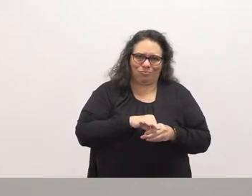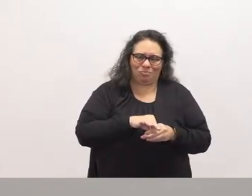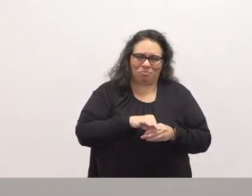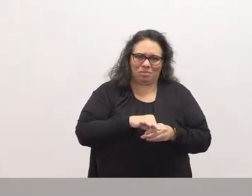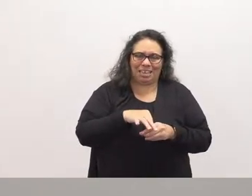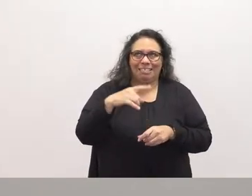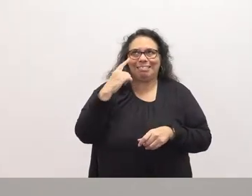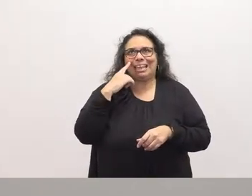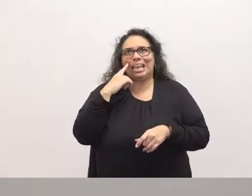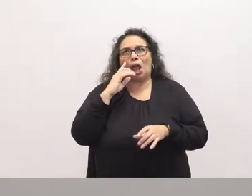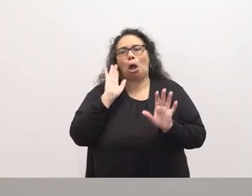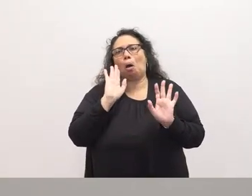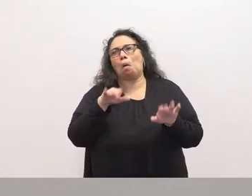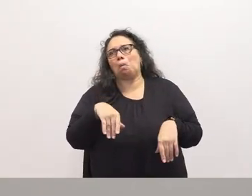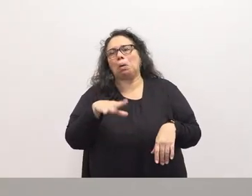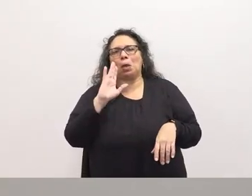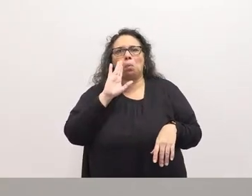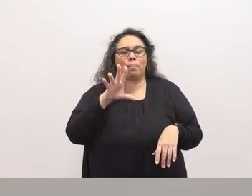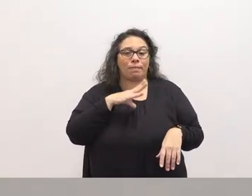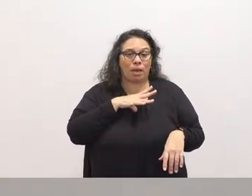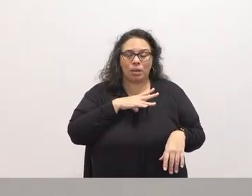So I would prefer